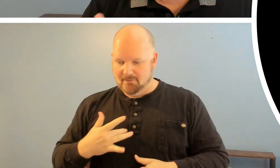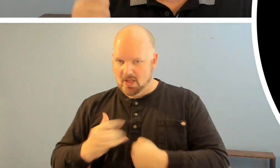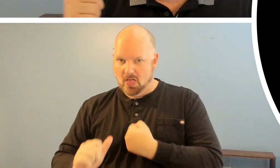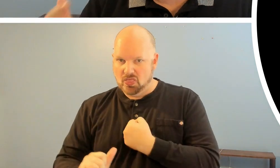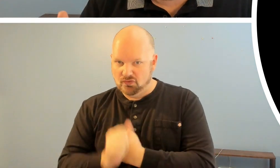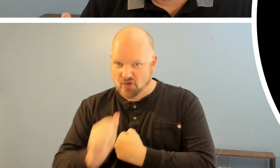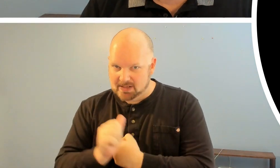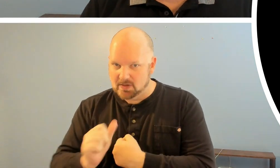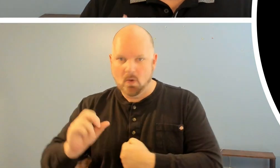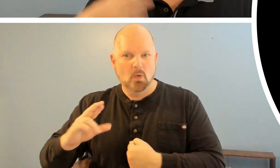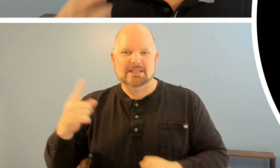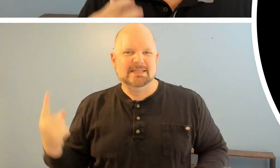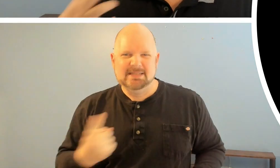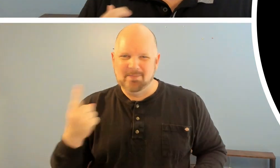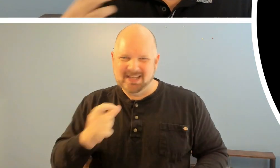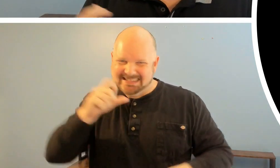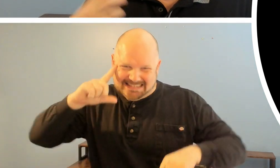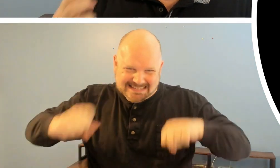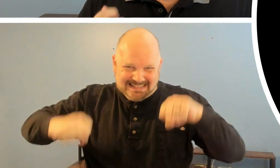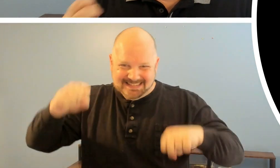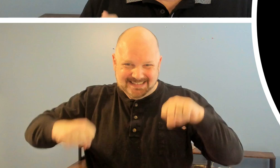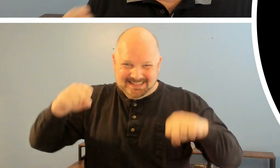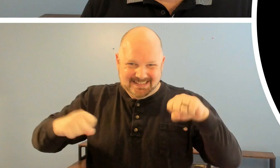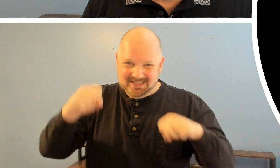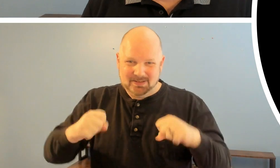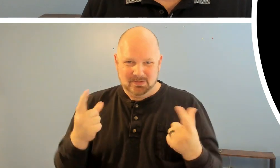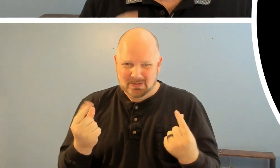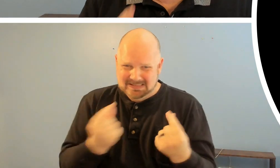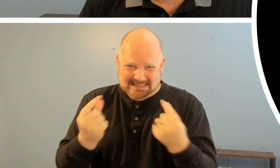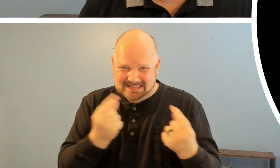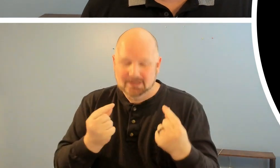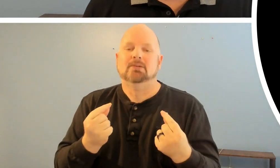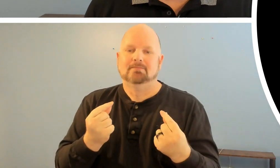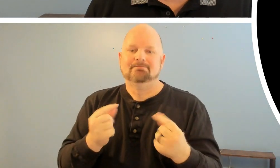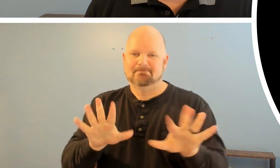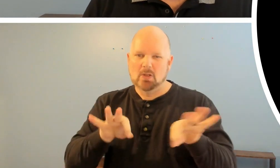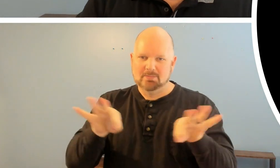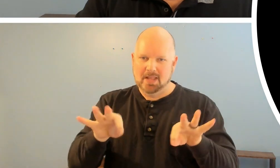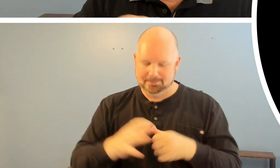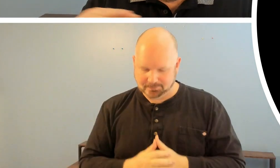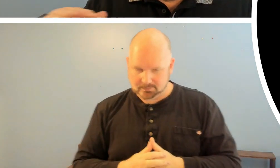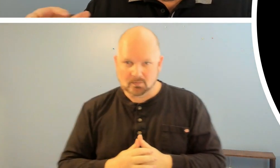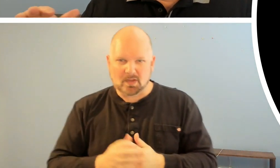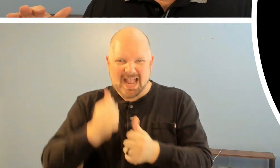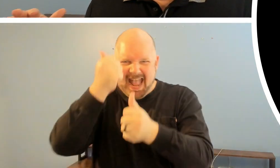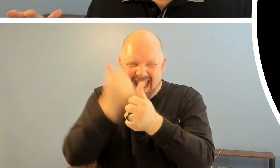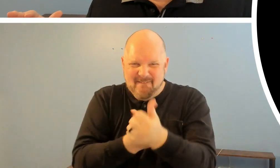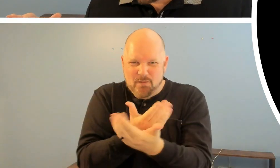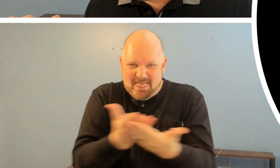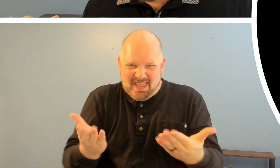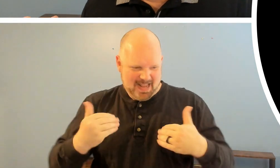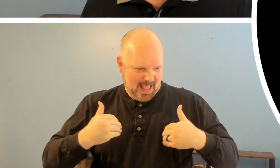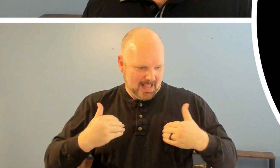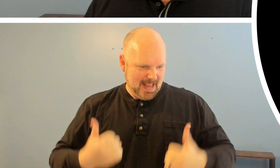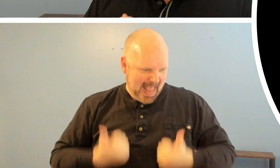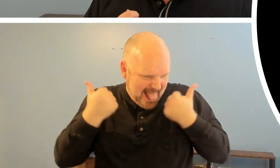scared or threatened or some other unsure feeling about it. Let me explain. Every creature that is